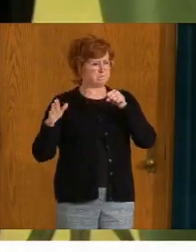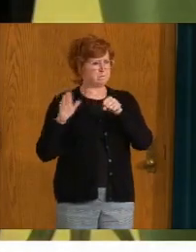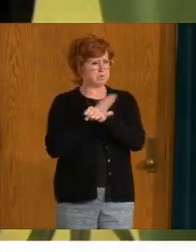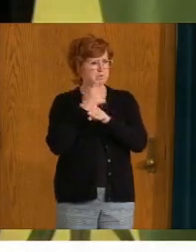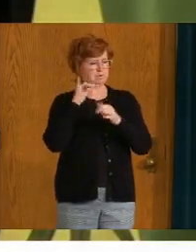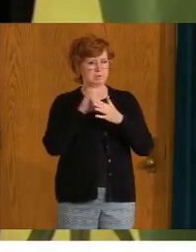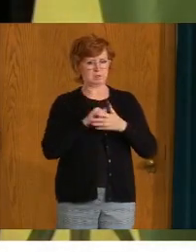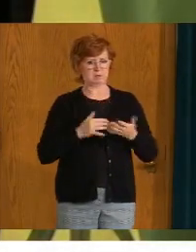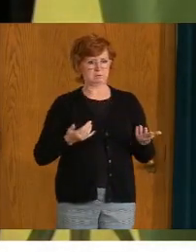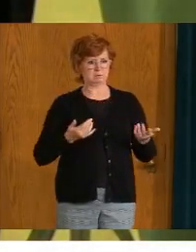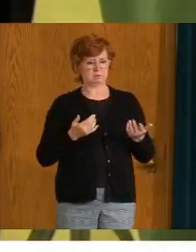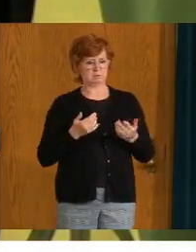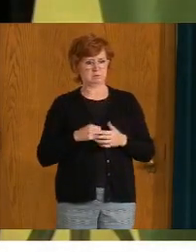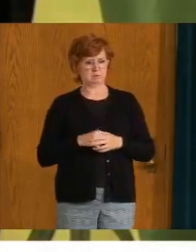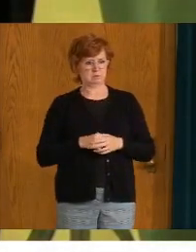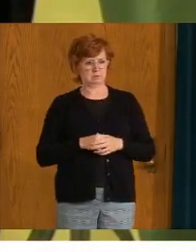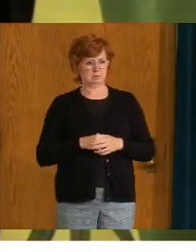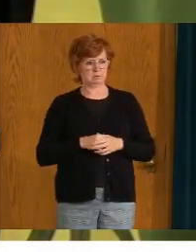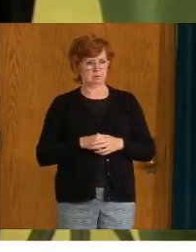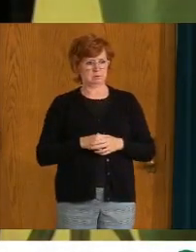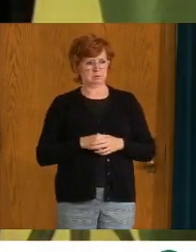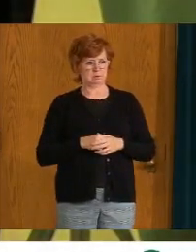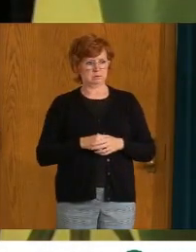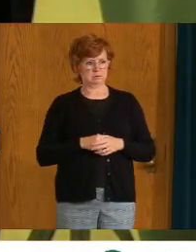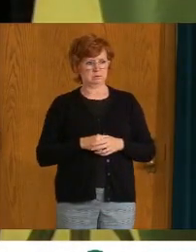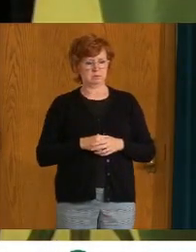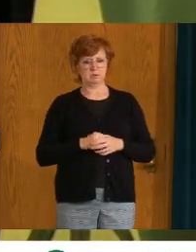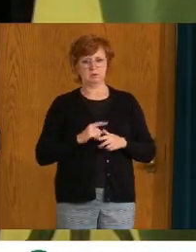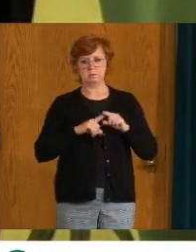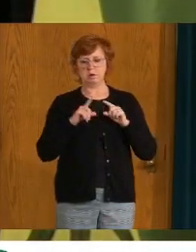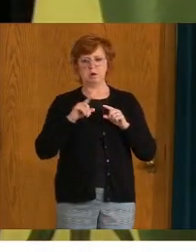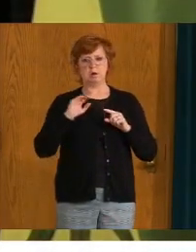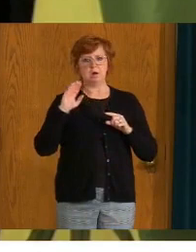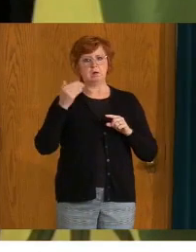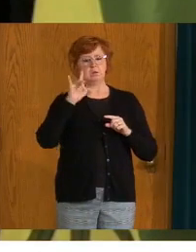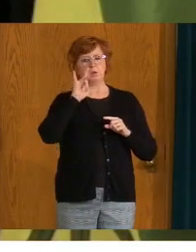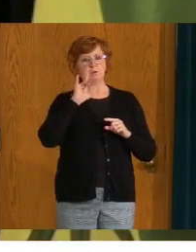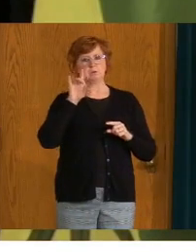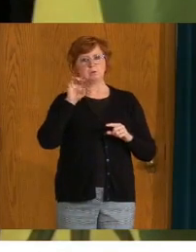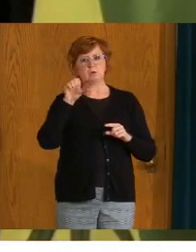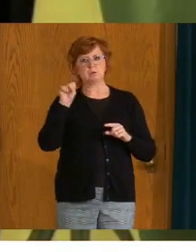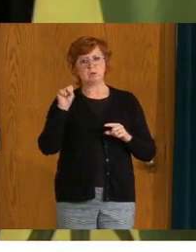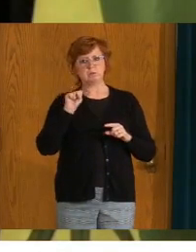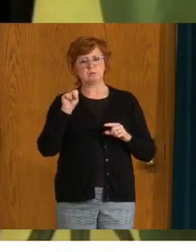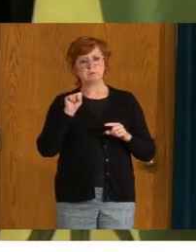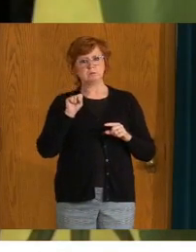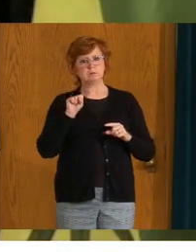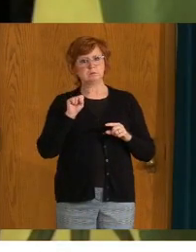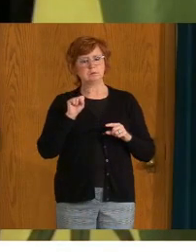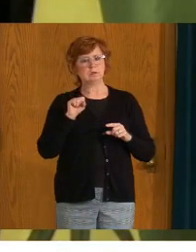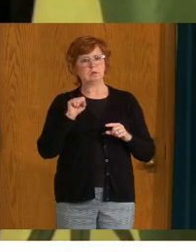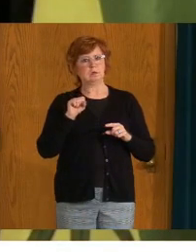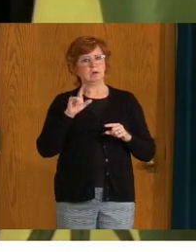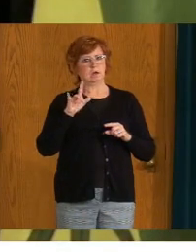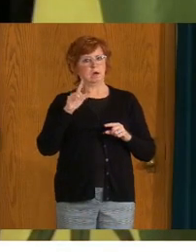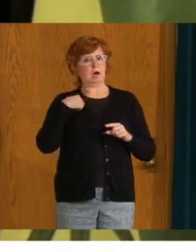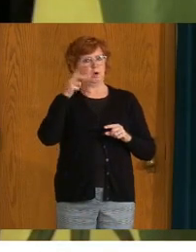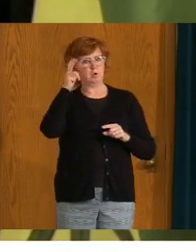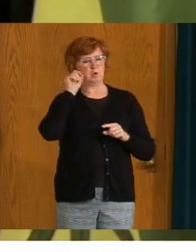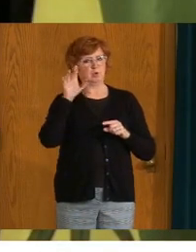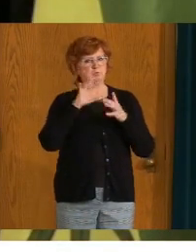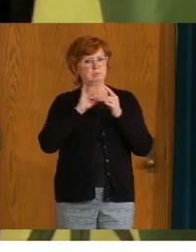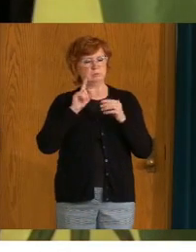stronger suggestion is that there should be definitive rules related to whether you can be vaccinated to go to the game, or whether you wear masks, or even